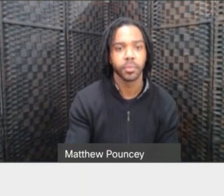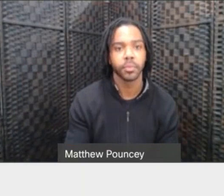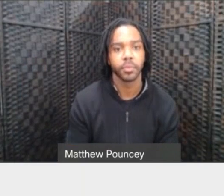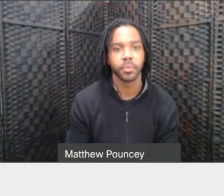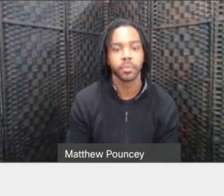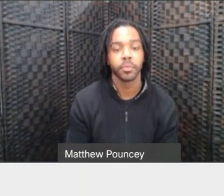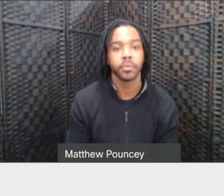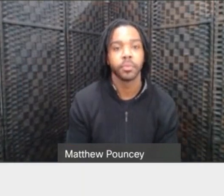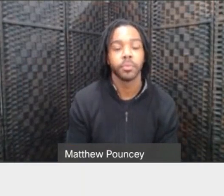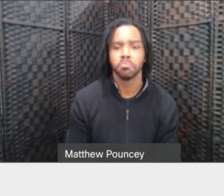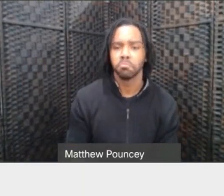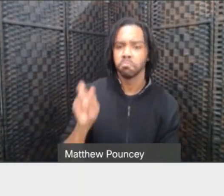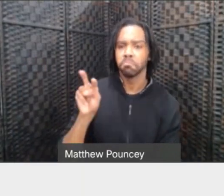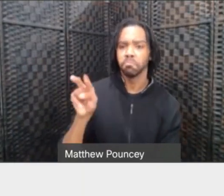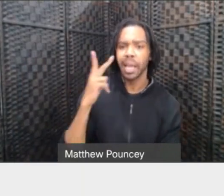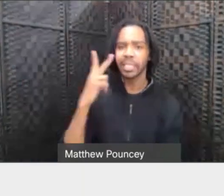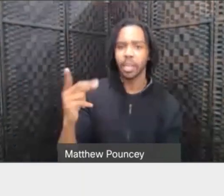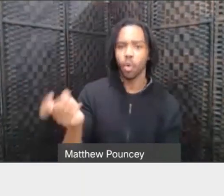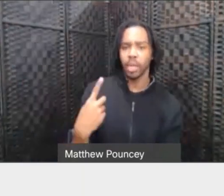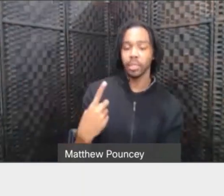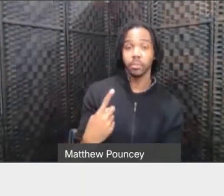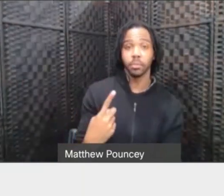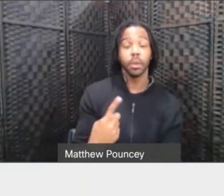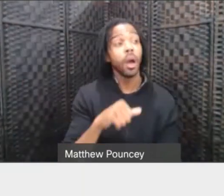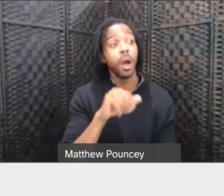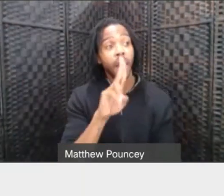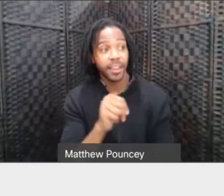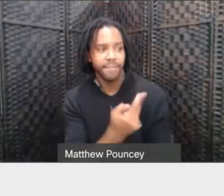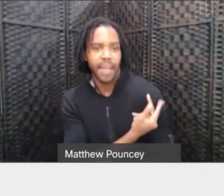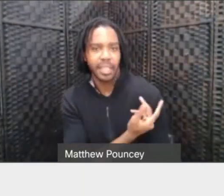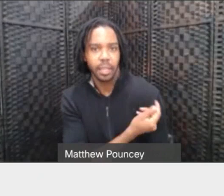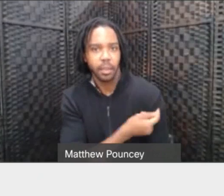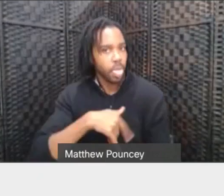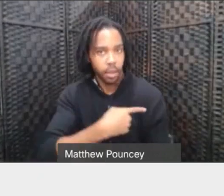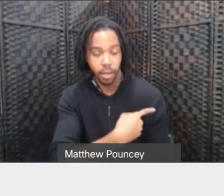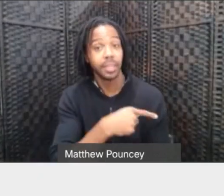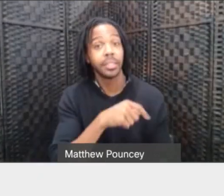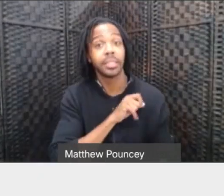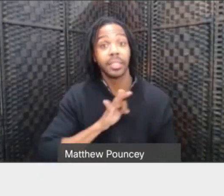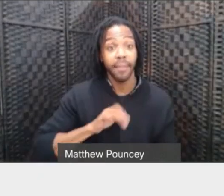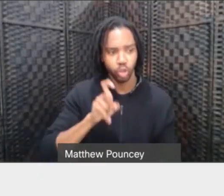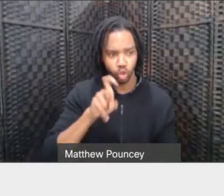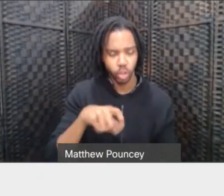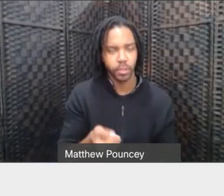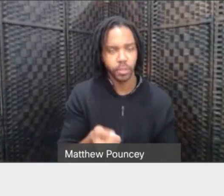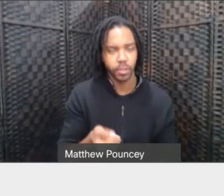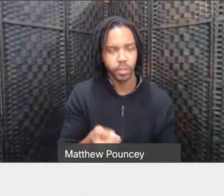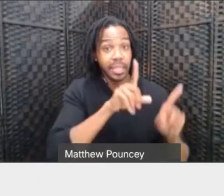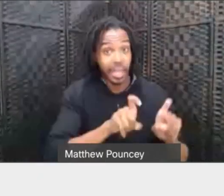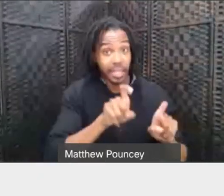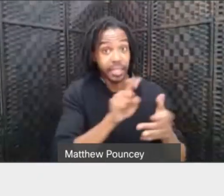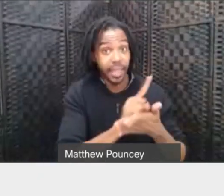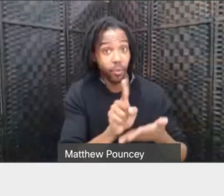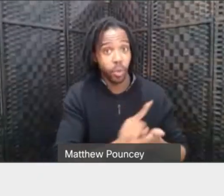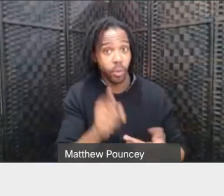There's a question just to clarify. Unvaccinated staff who have submitted exemptions are to test weekly, correct?